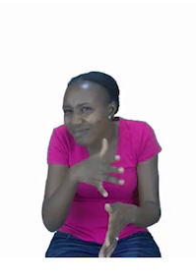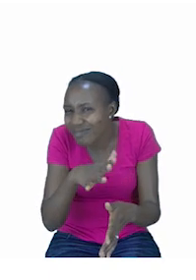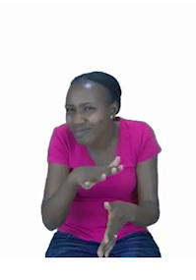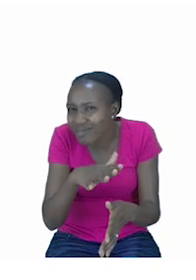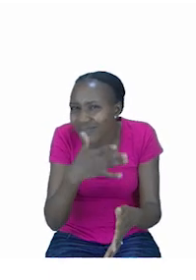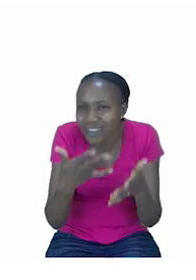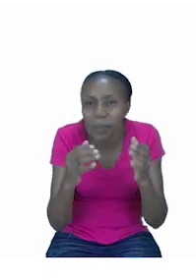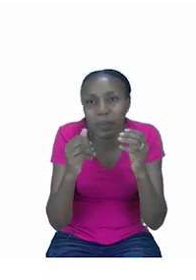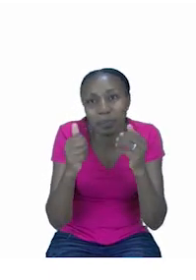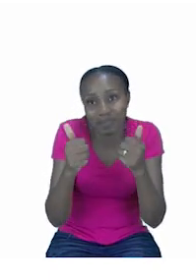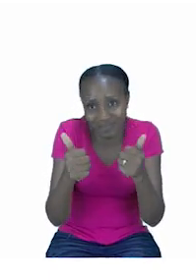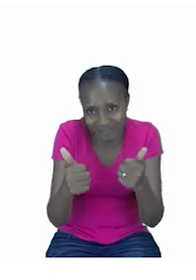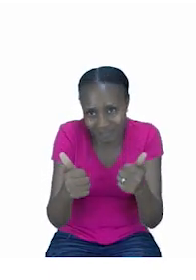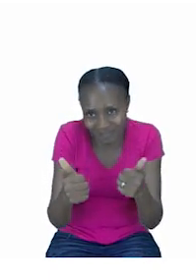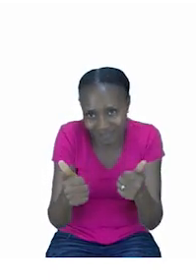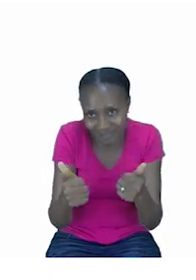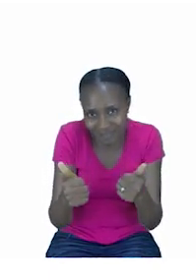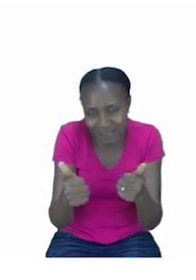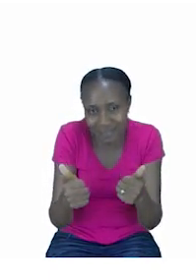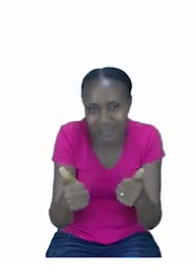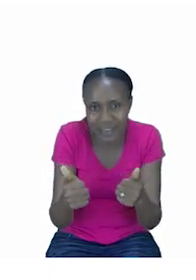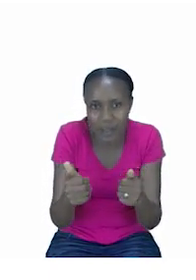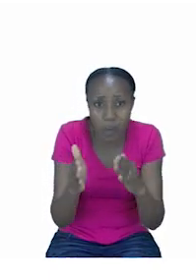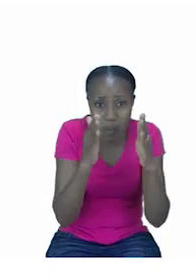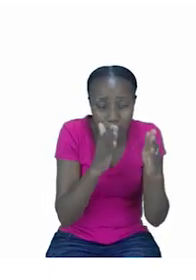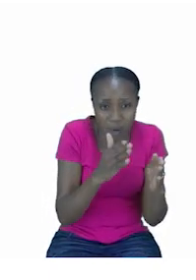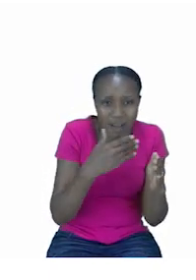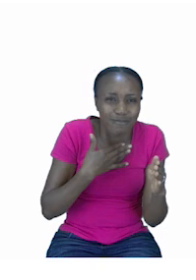you are good. If you did